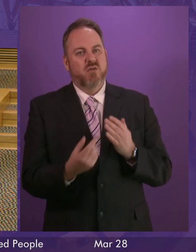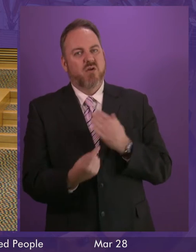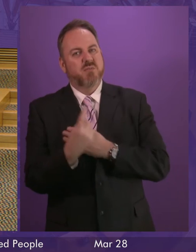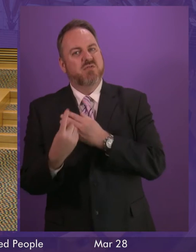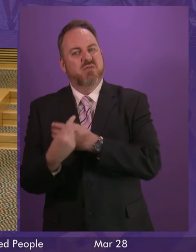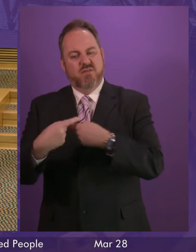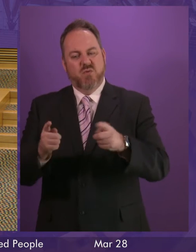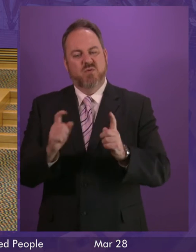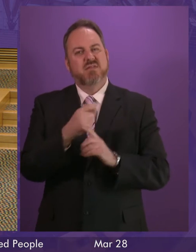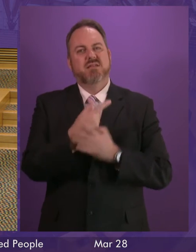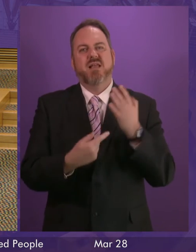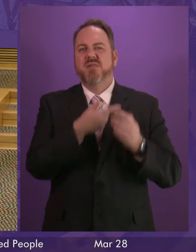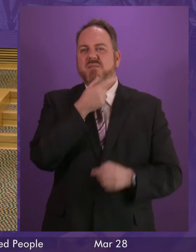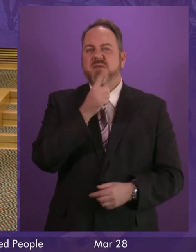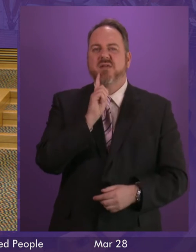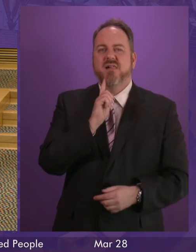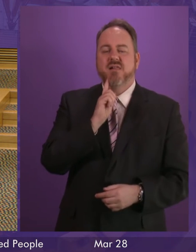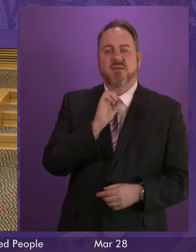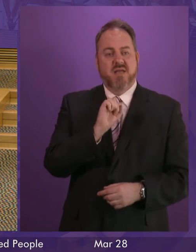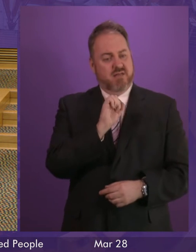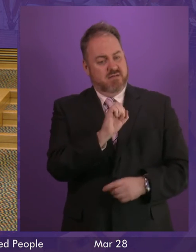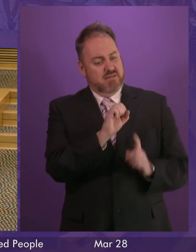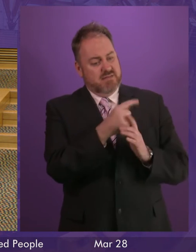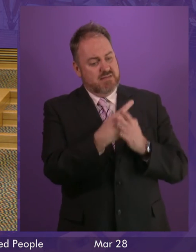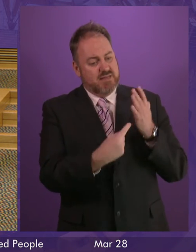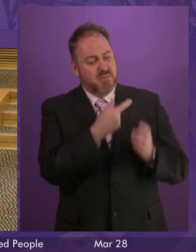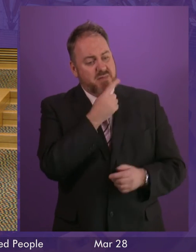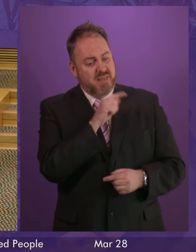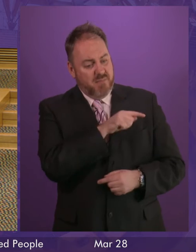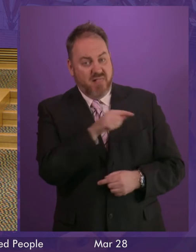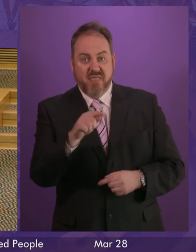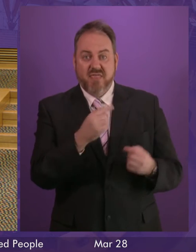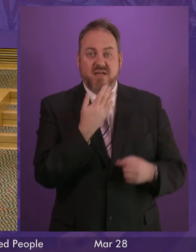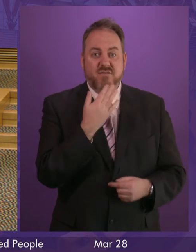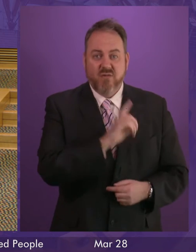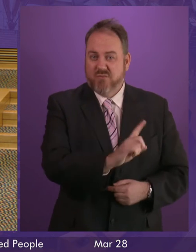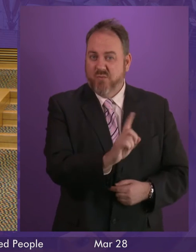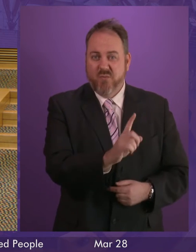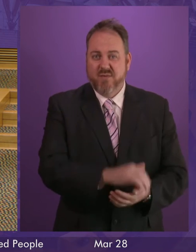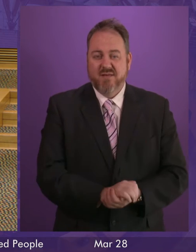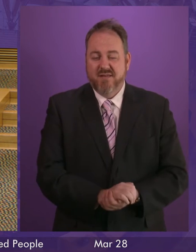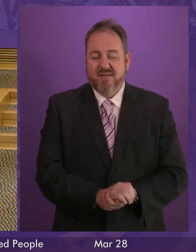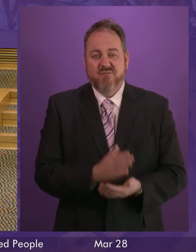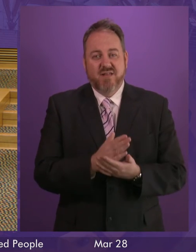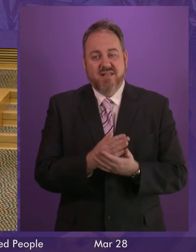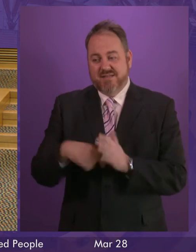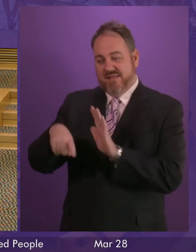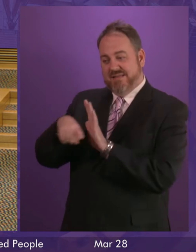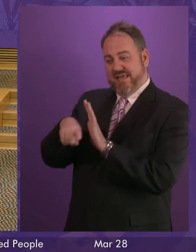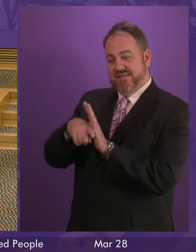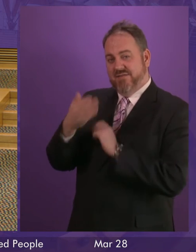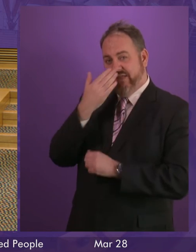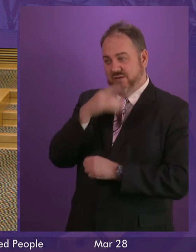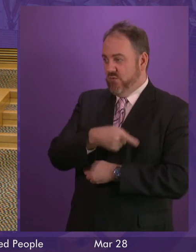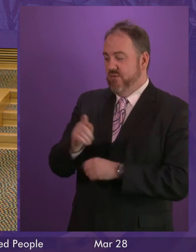But let's be clear, it's not the disabled person or their impairment that is the problem. The issue is the negative attitudes of those of us